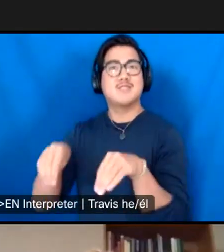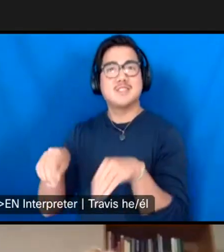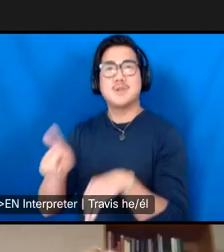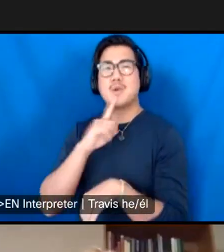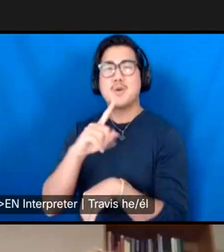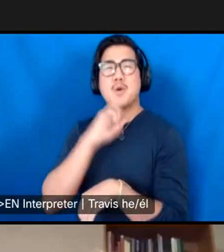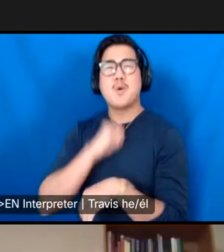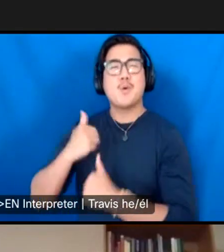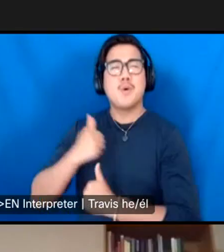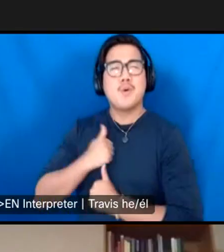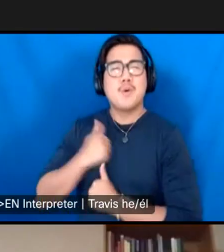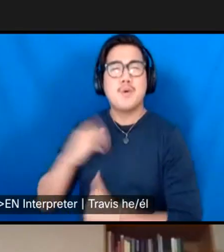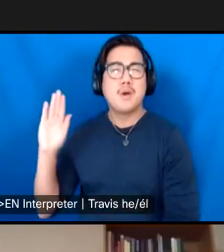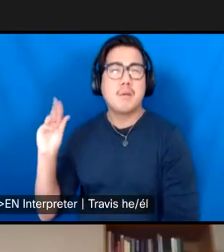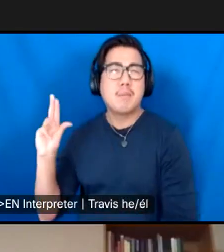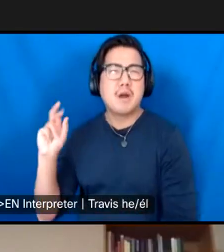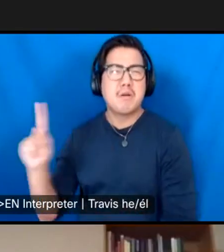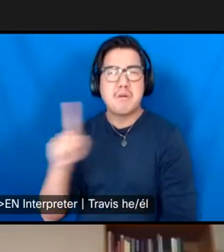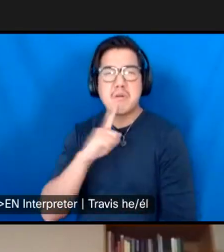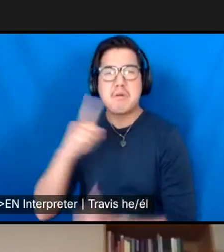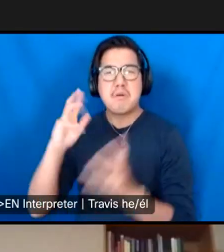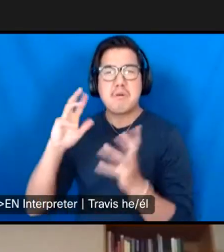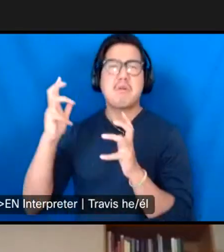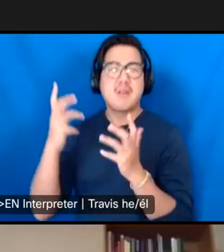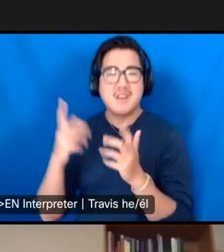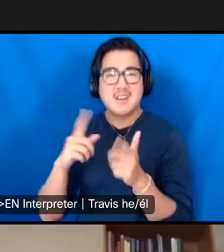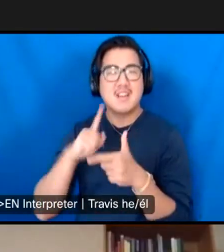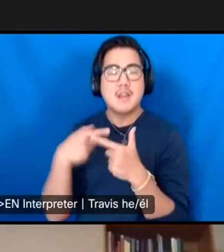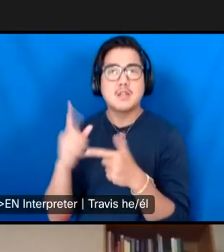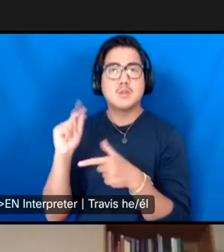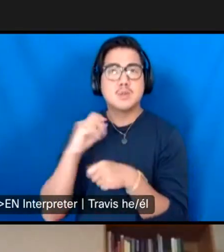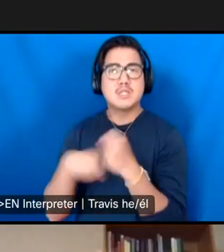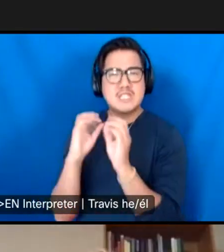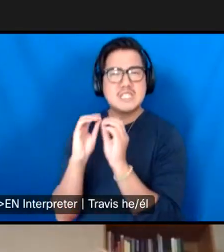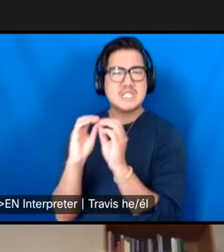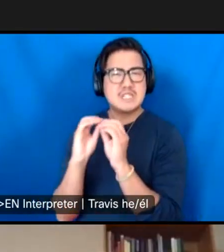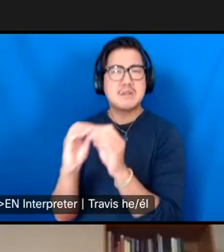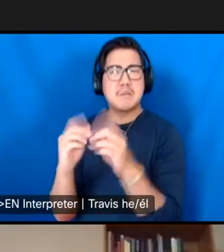into a building. And so the committee that was negotiating